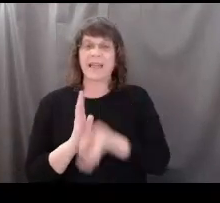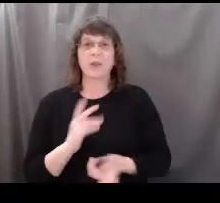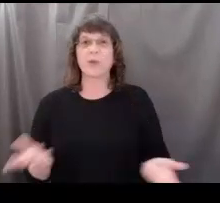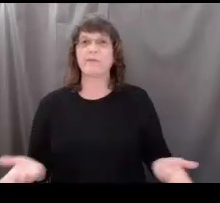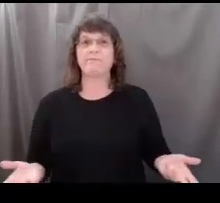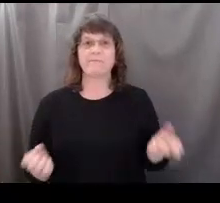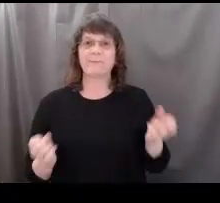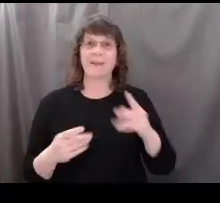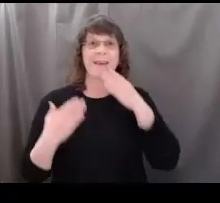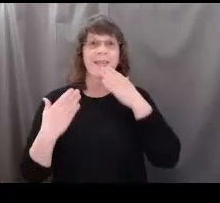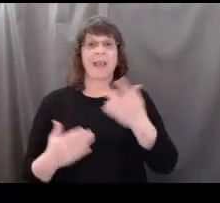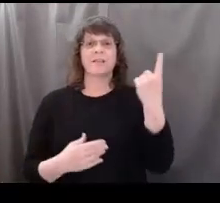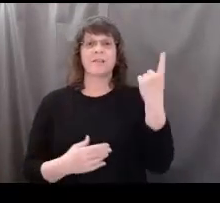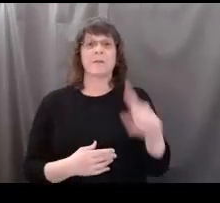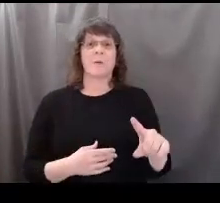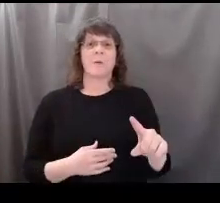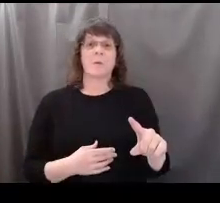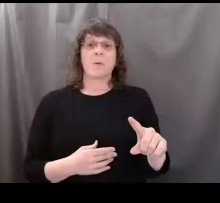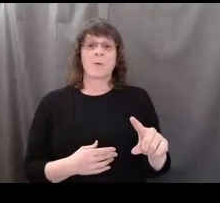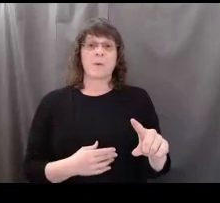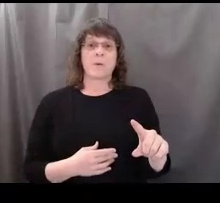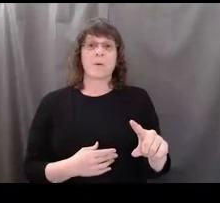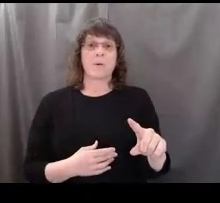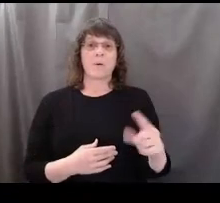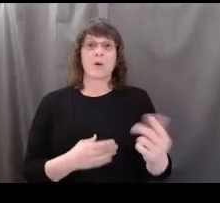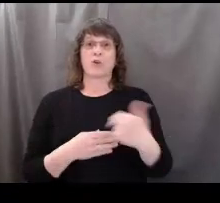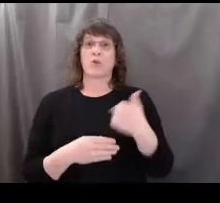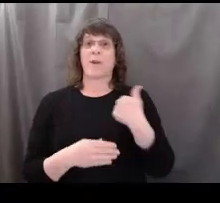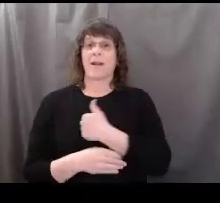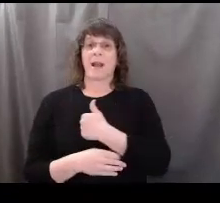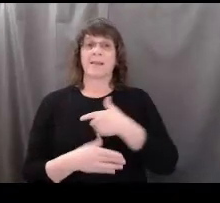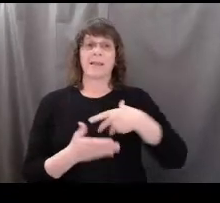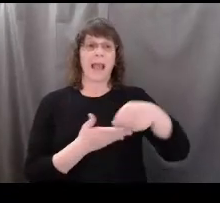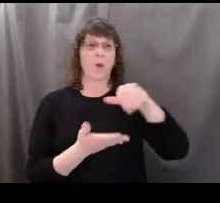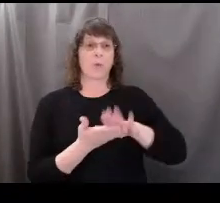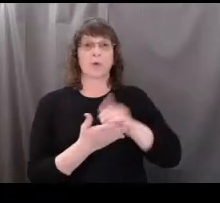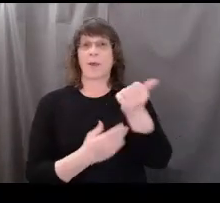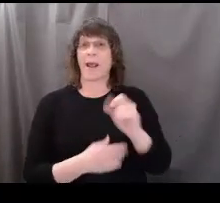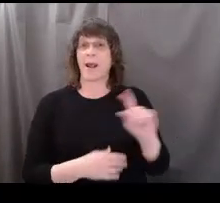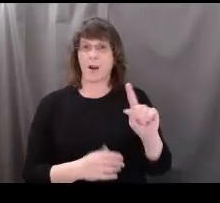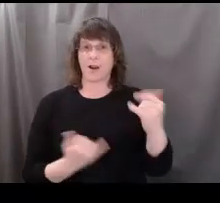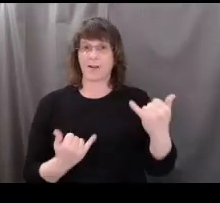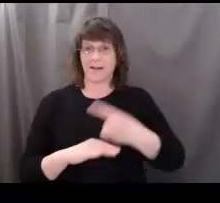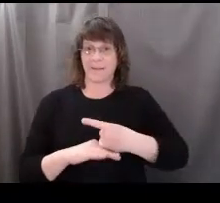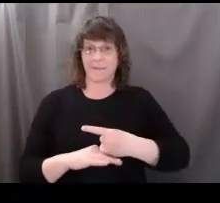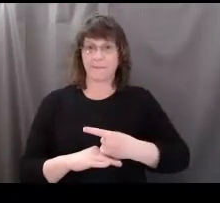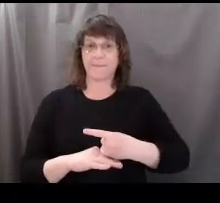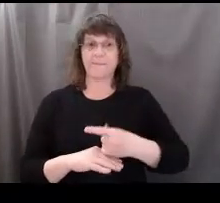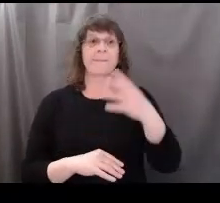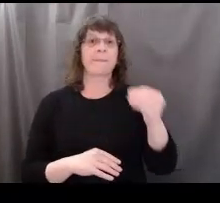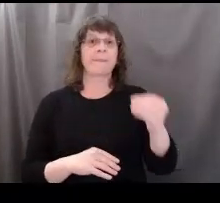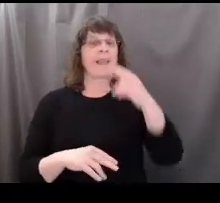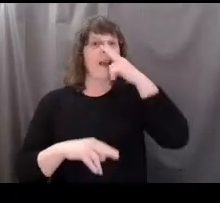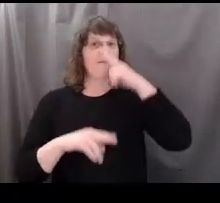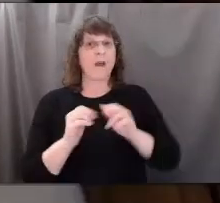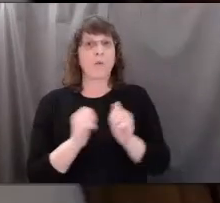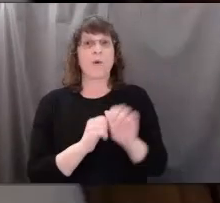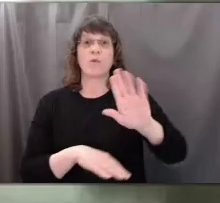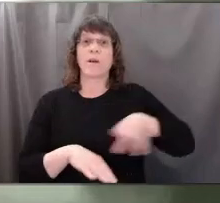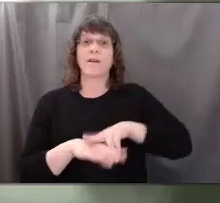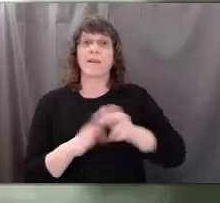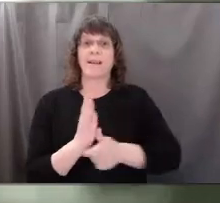So, thanks for being with us here at Outdoor School Anywhere today, and have fun with your nature